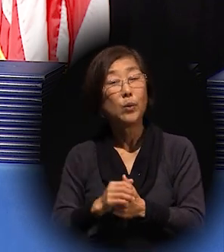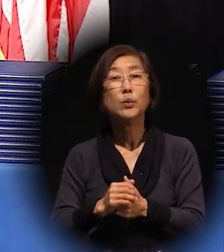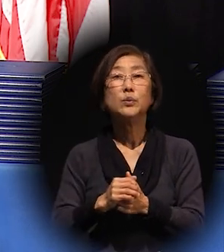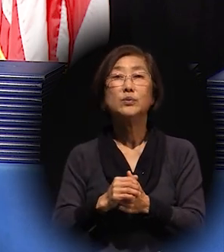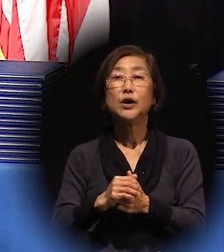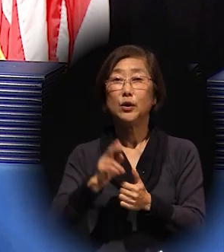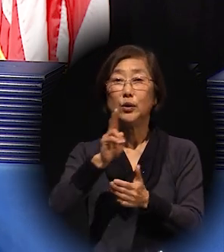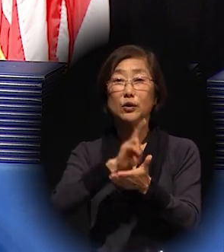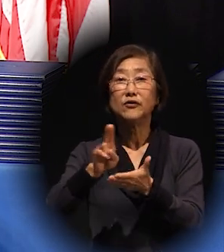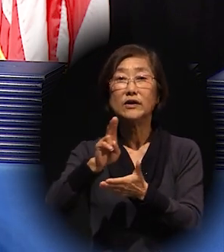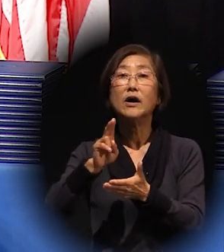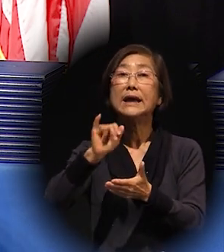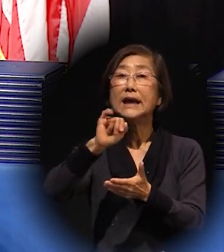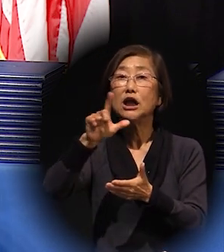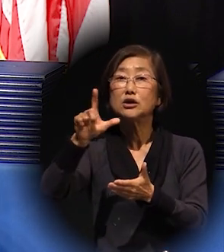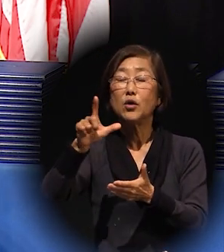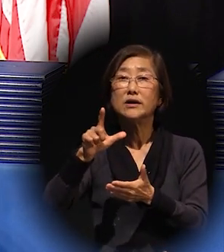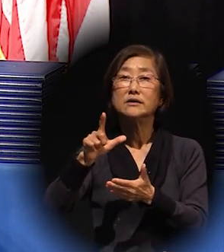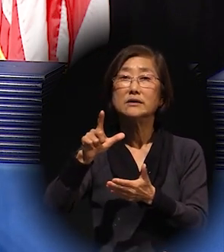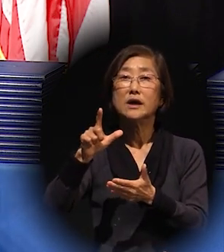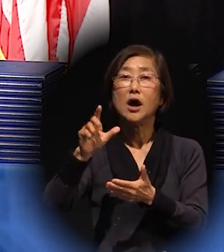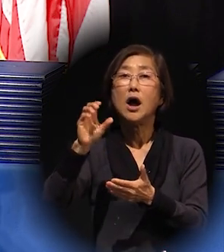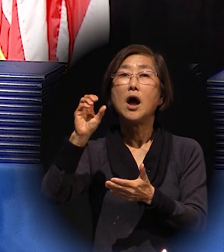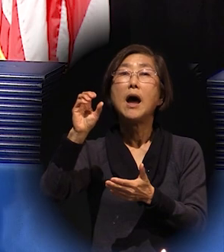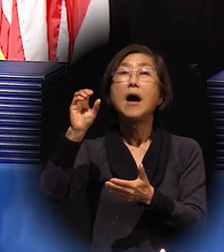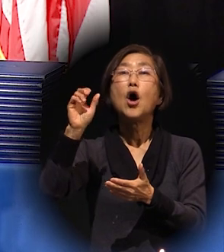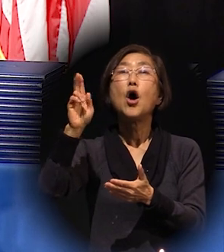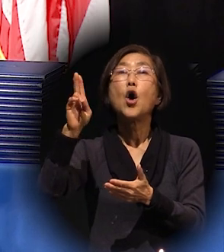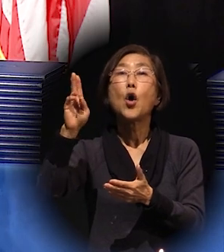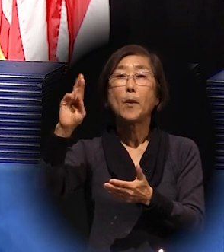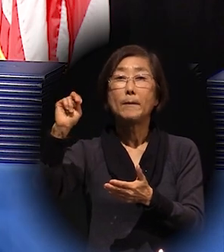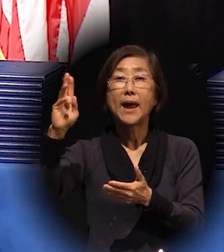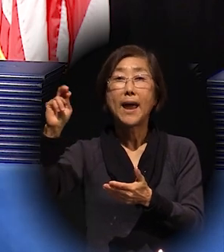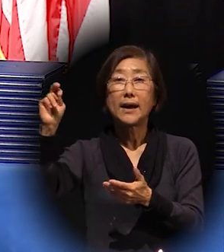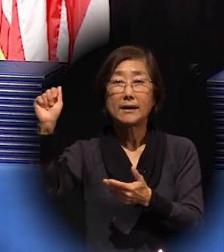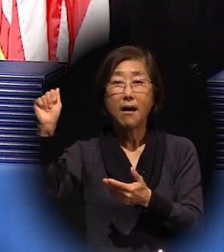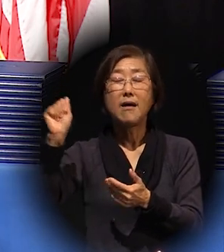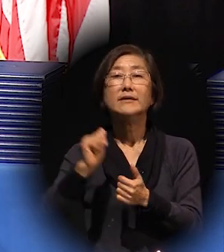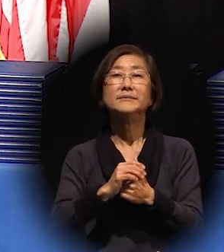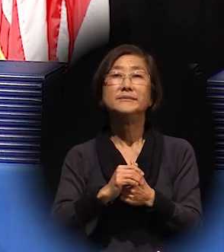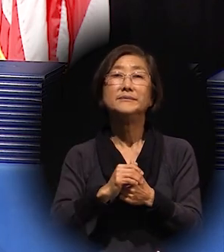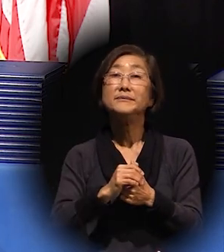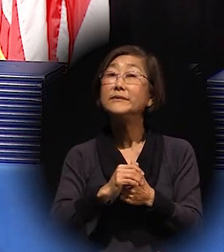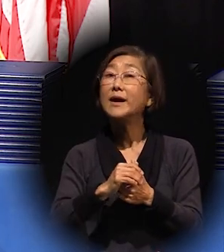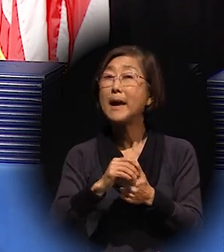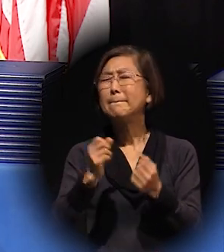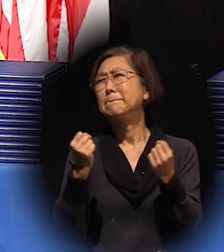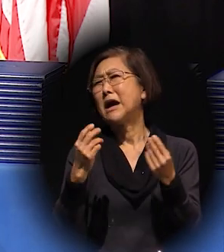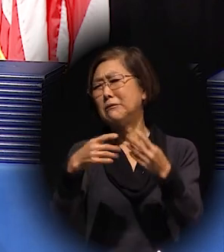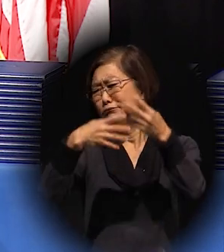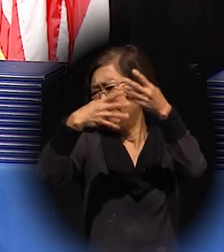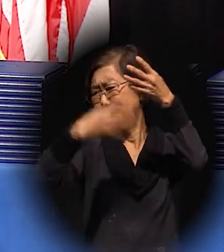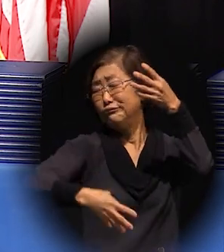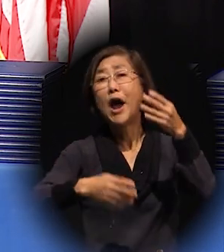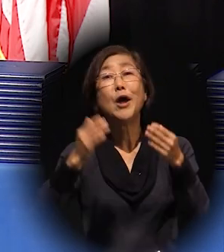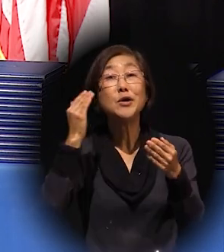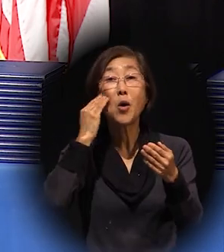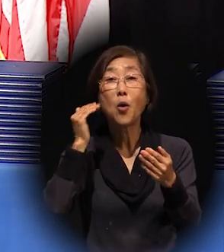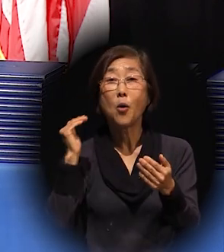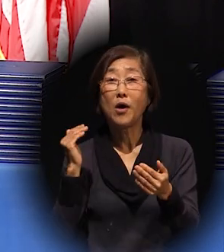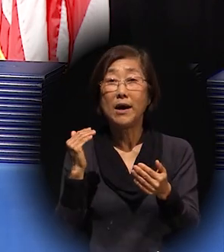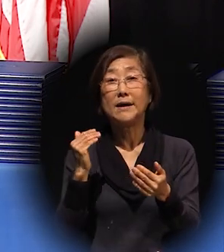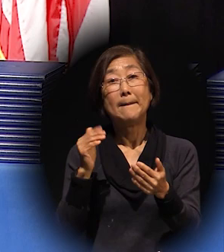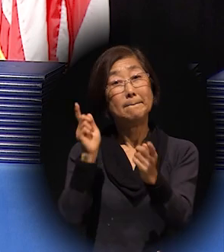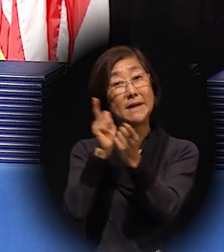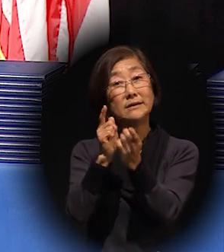Chicago, University of Illinois, Urbana-Champaign, and many more. I know